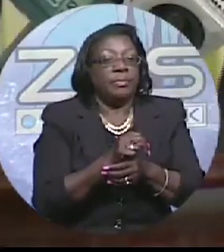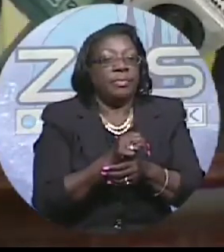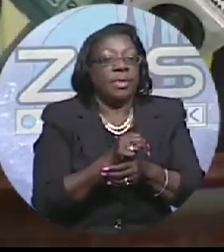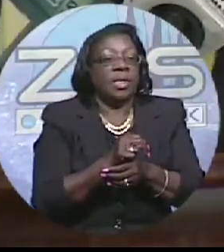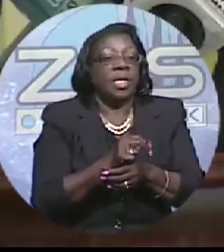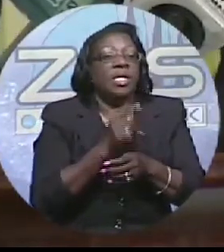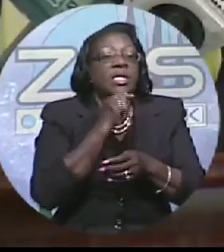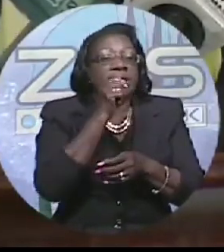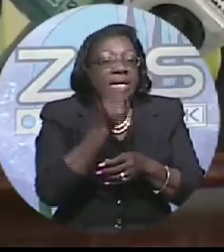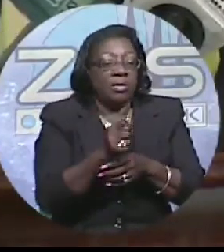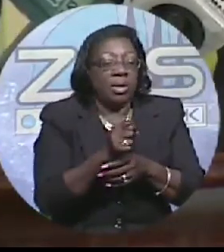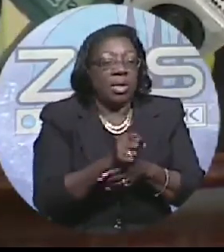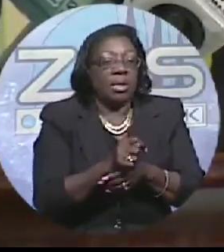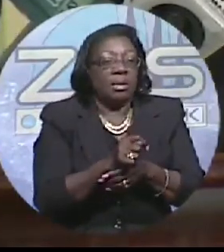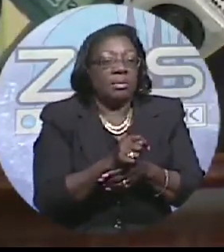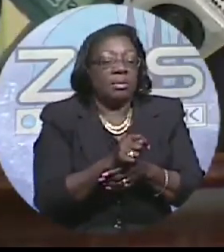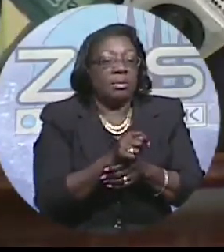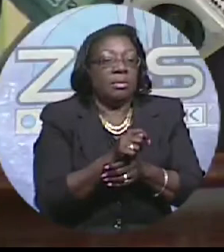genuinely,